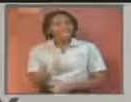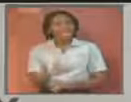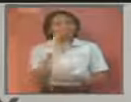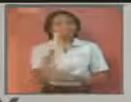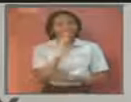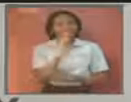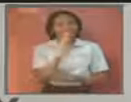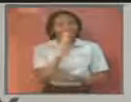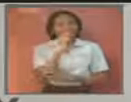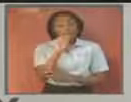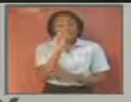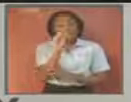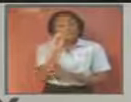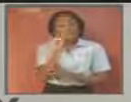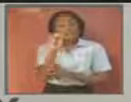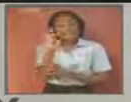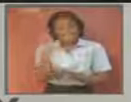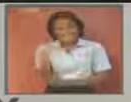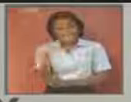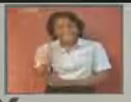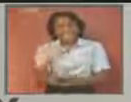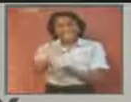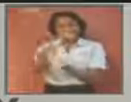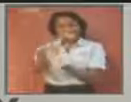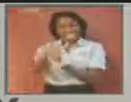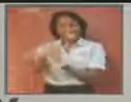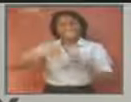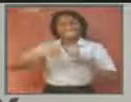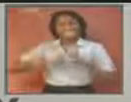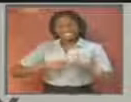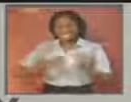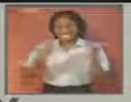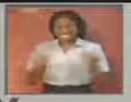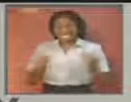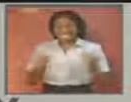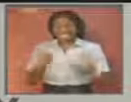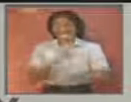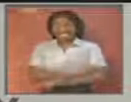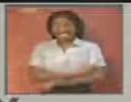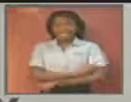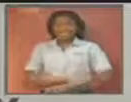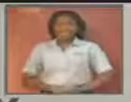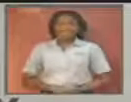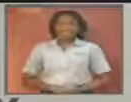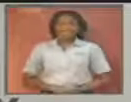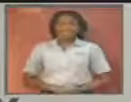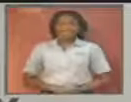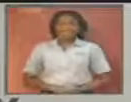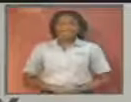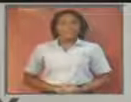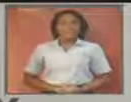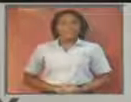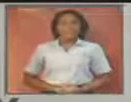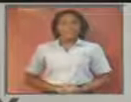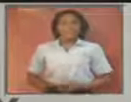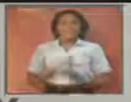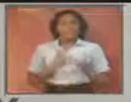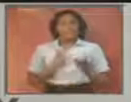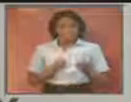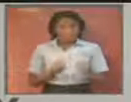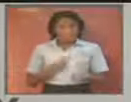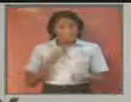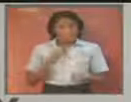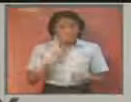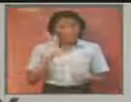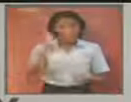Kumana Outreach Center starting from today. I want to note that you will receive a